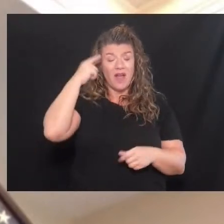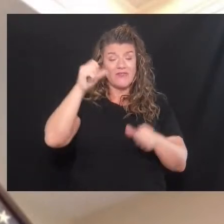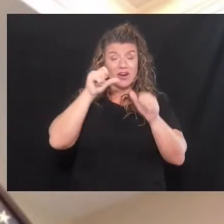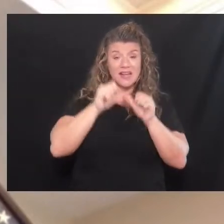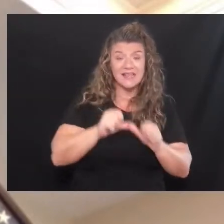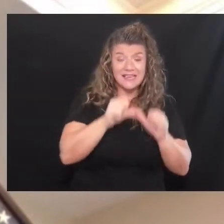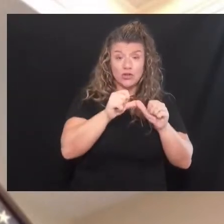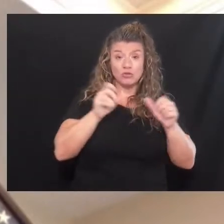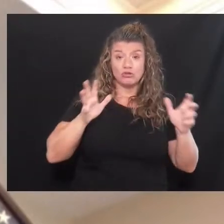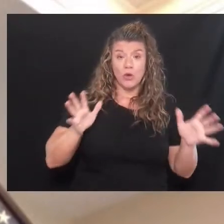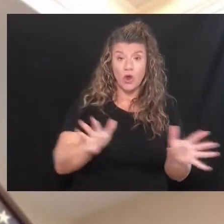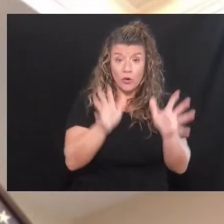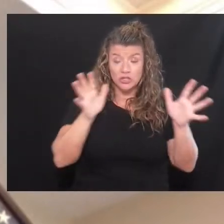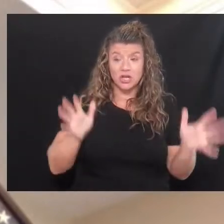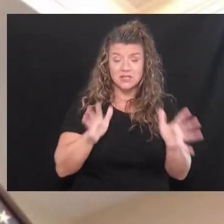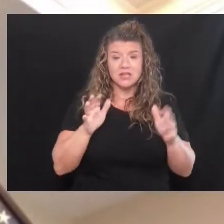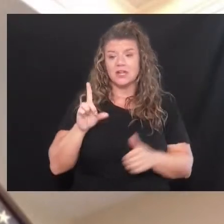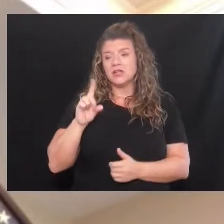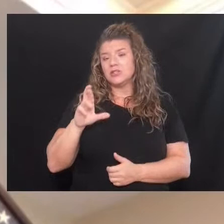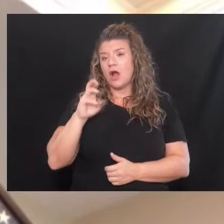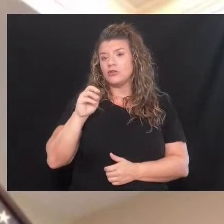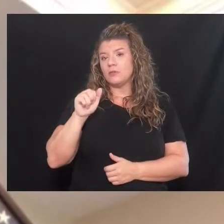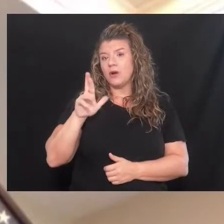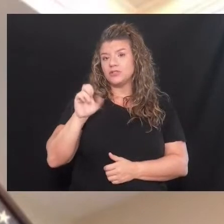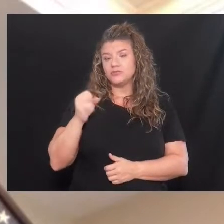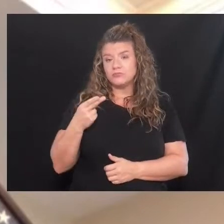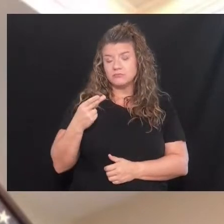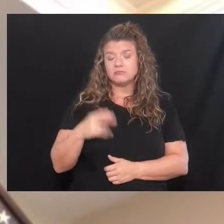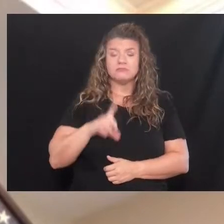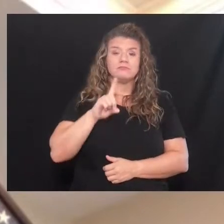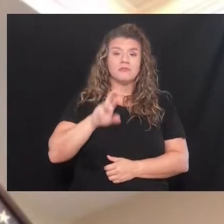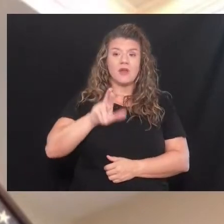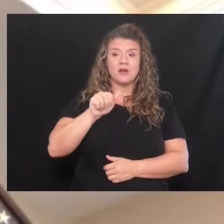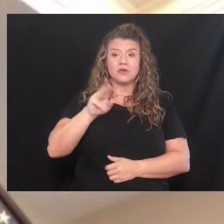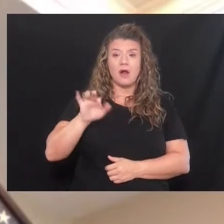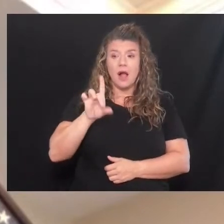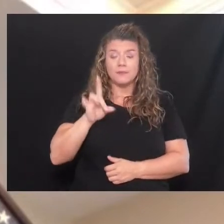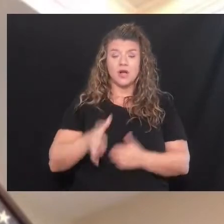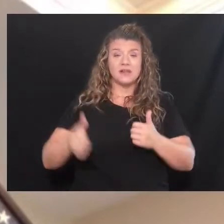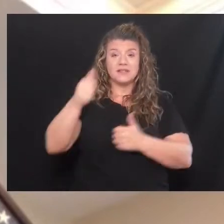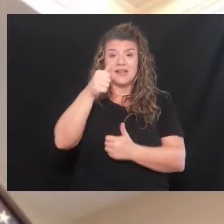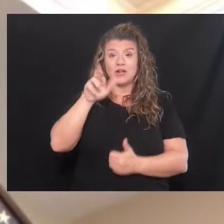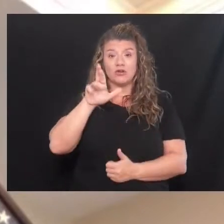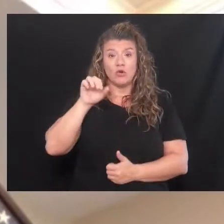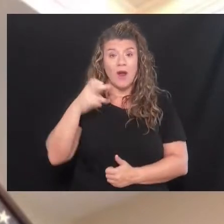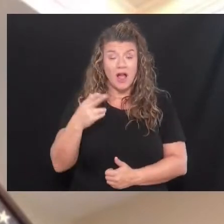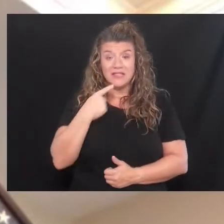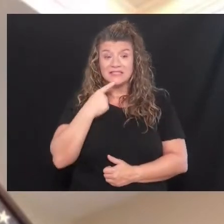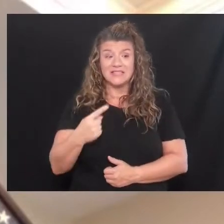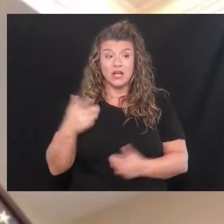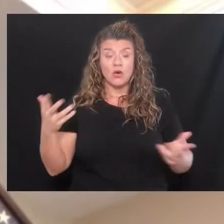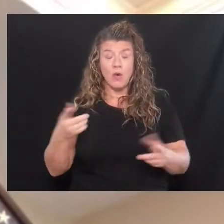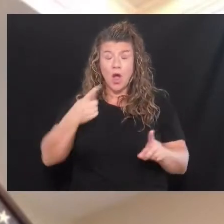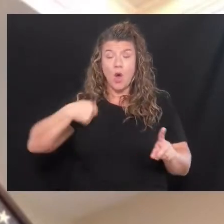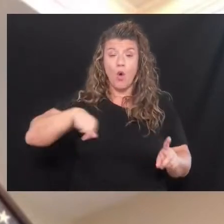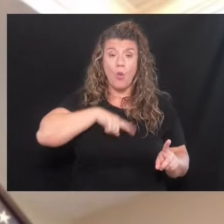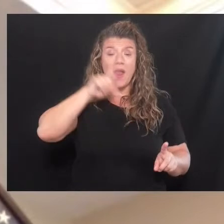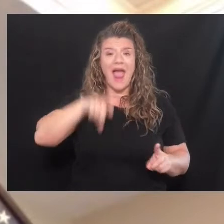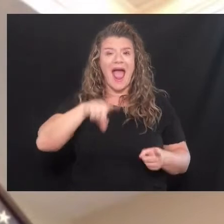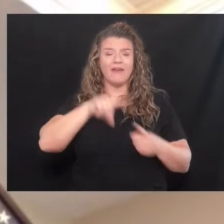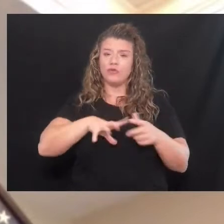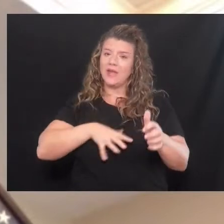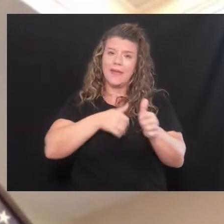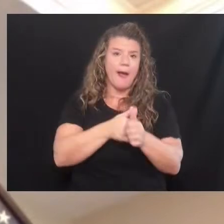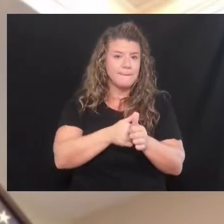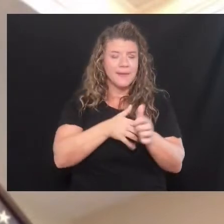upon us, Dr. Marsh, Dr. Amjad, Secretary Crouch, is we have got to pick up the speed with which